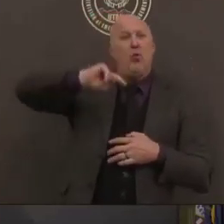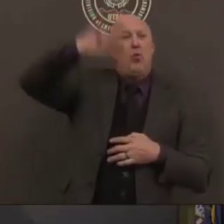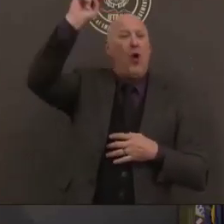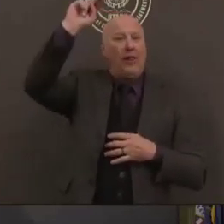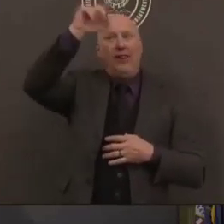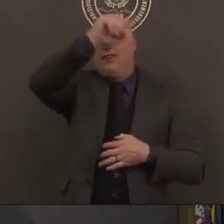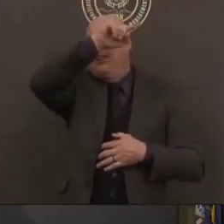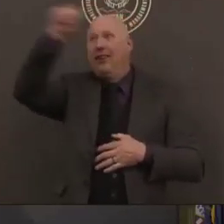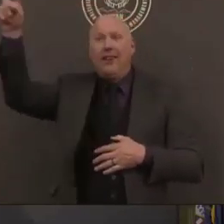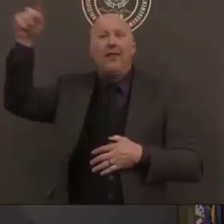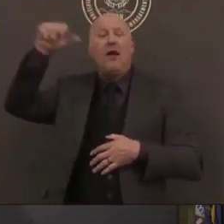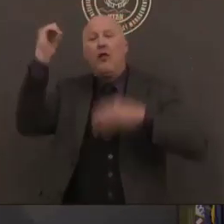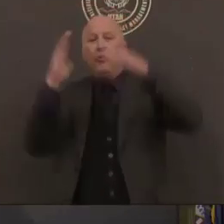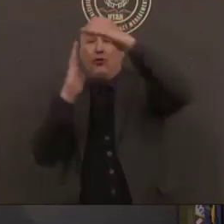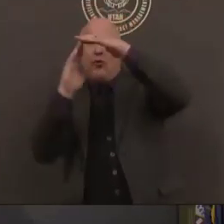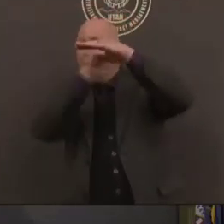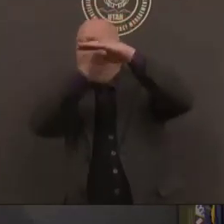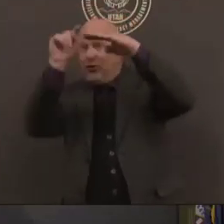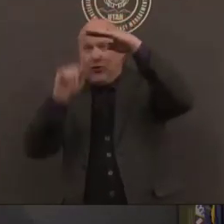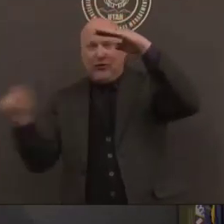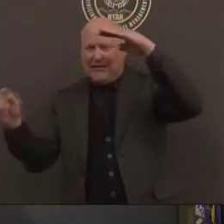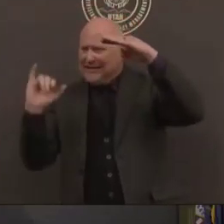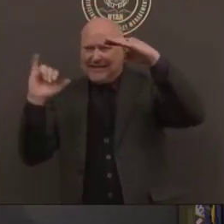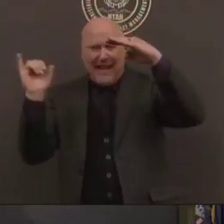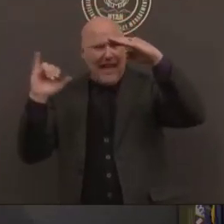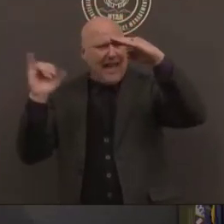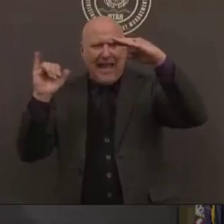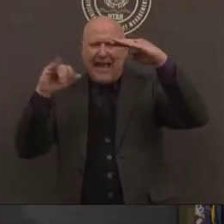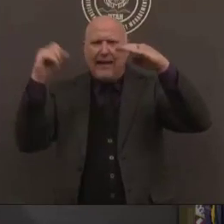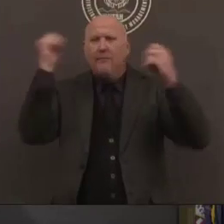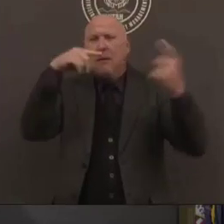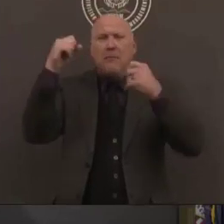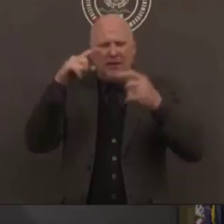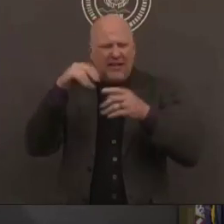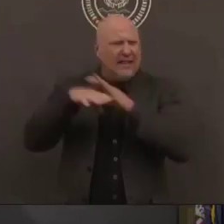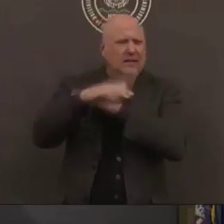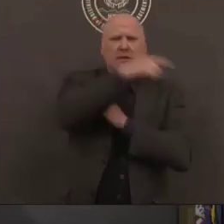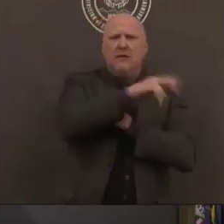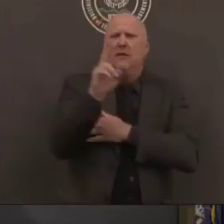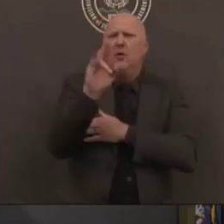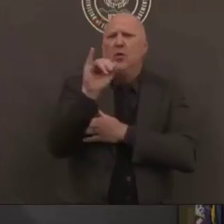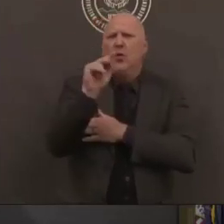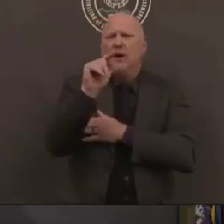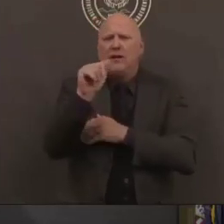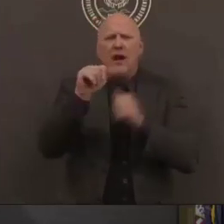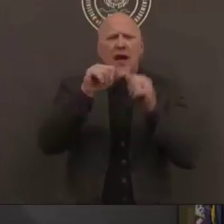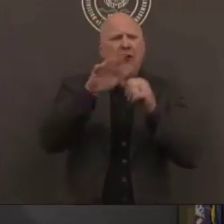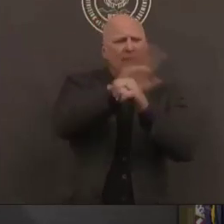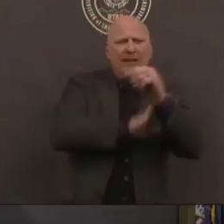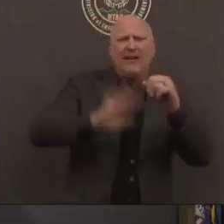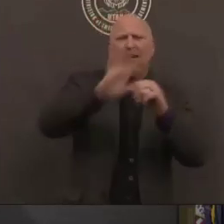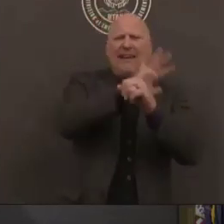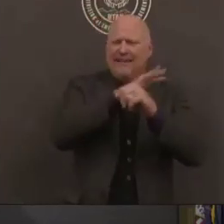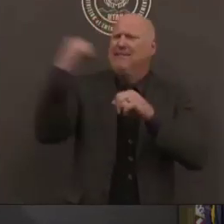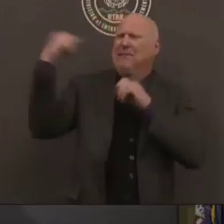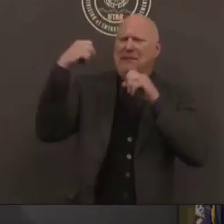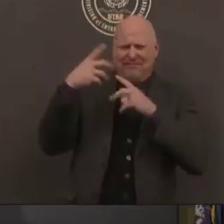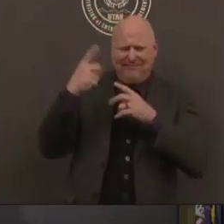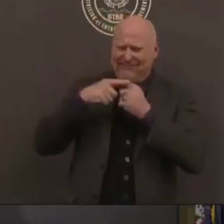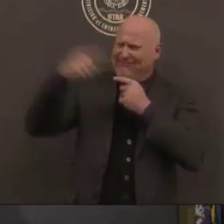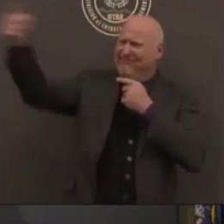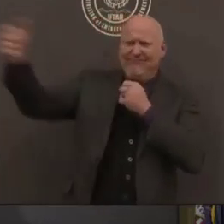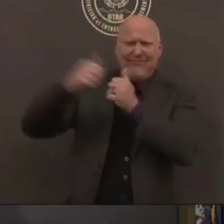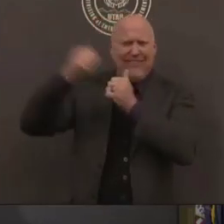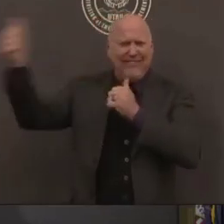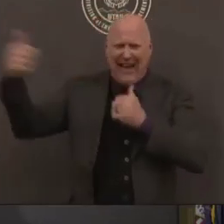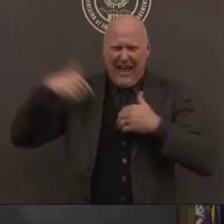this is something we were doing in good faith. We're doing everything we can as state government to stop the spread of coronavirus. And this was going